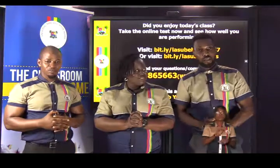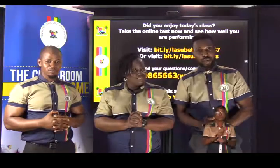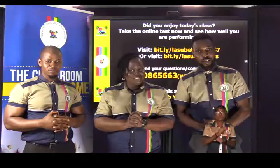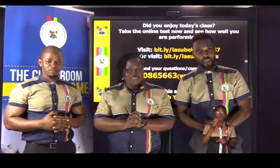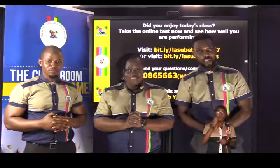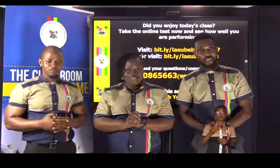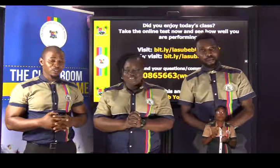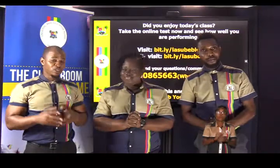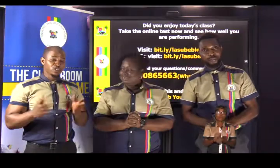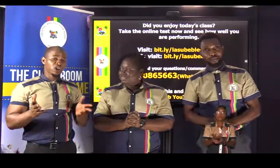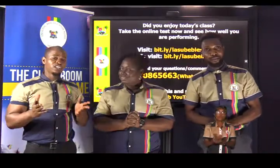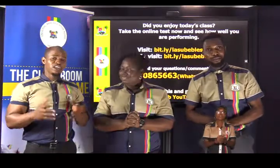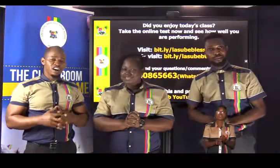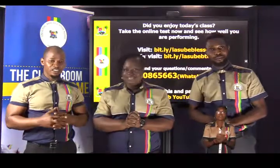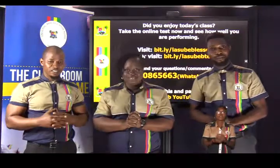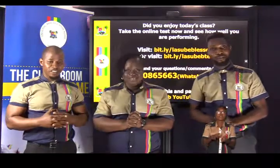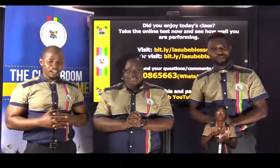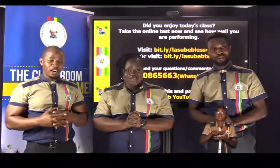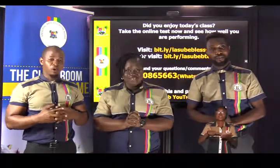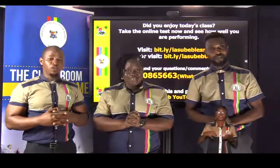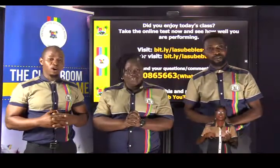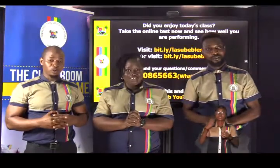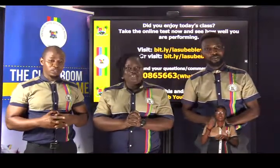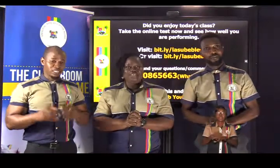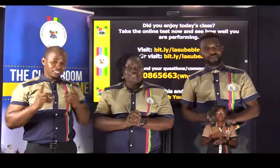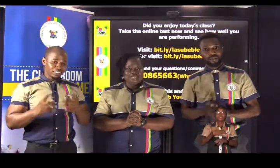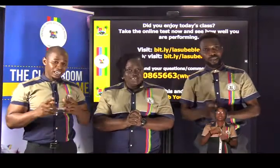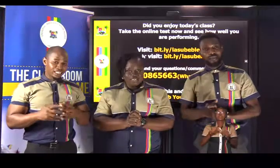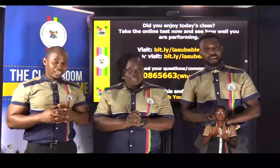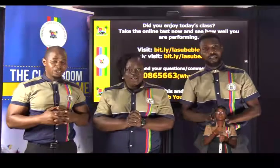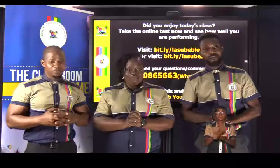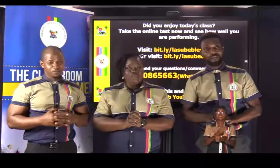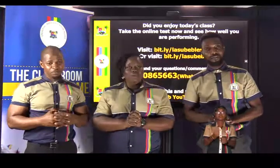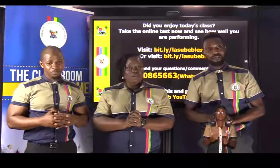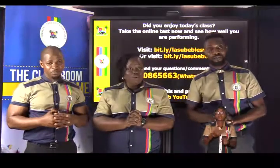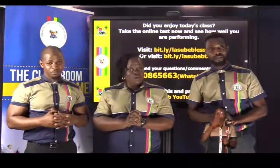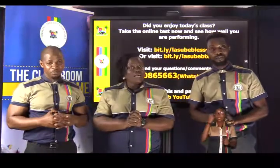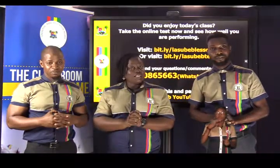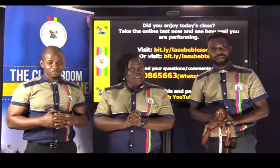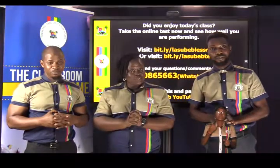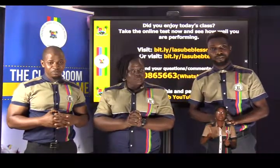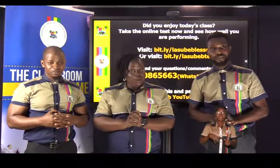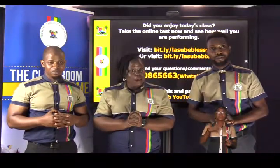your hands regularly. study hard, and above all, Stay safe.